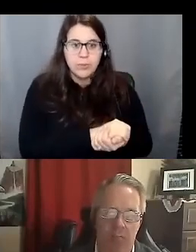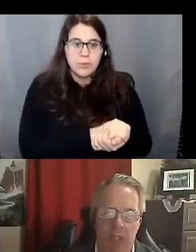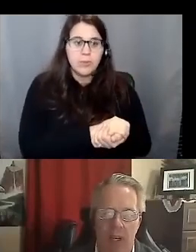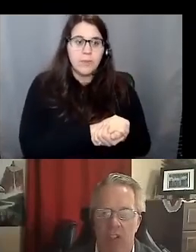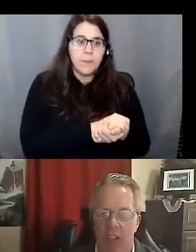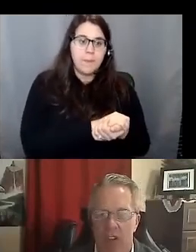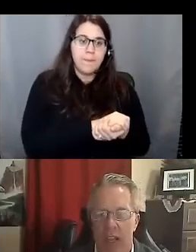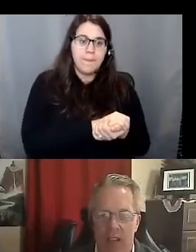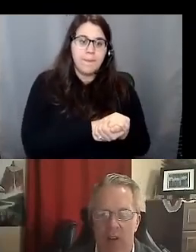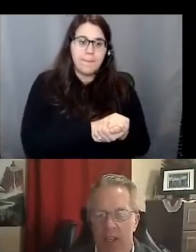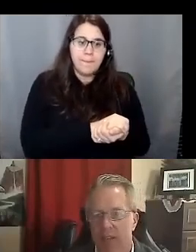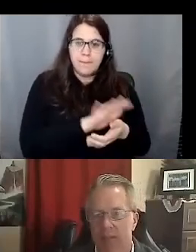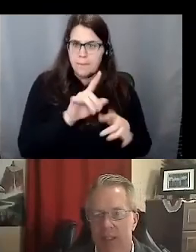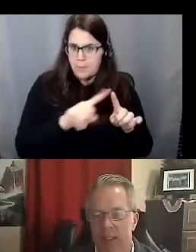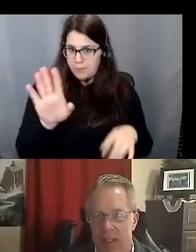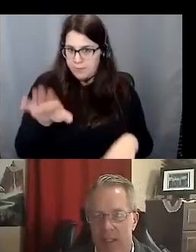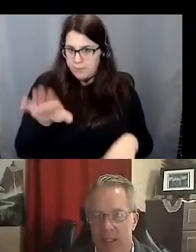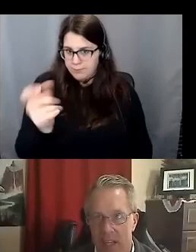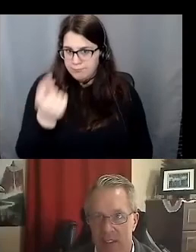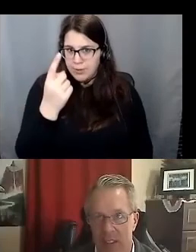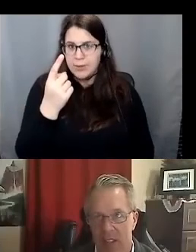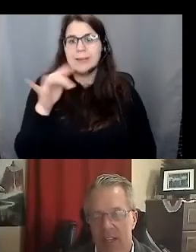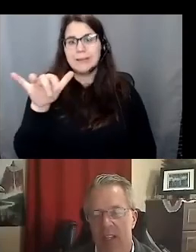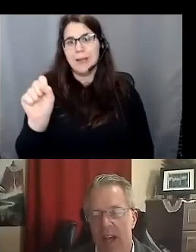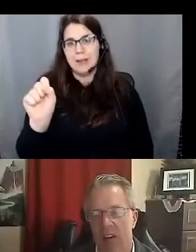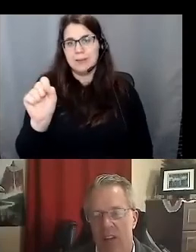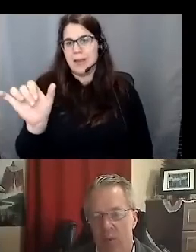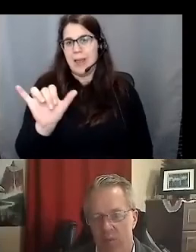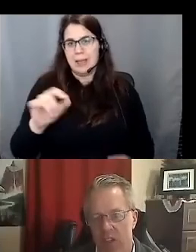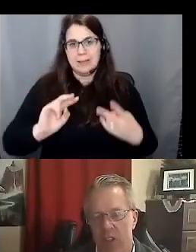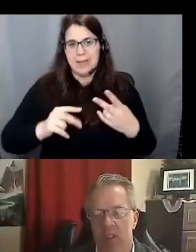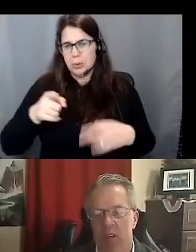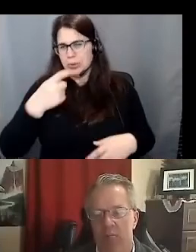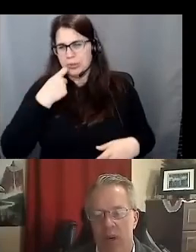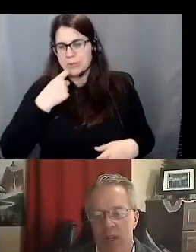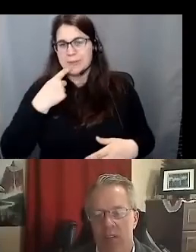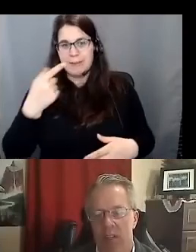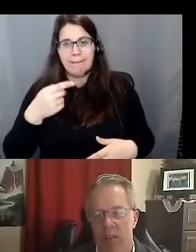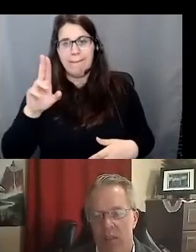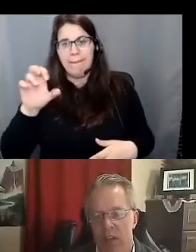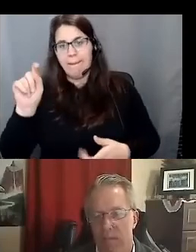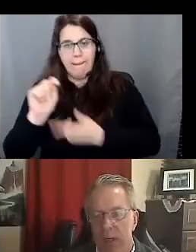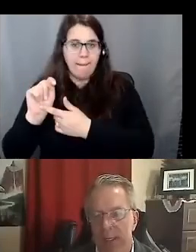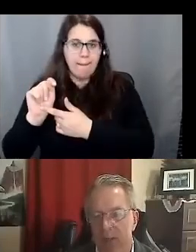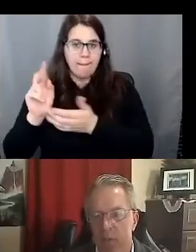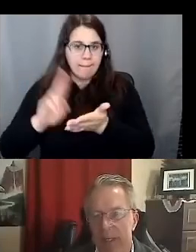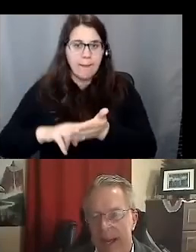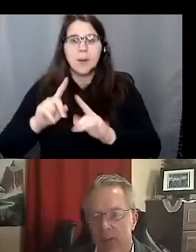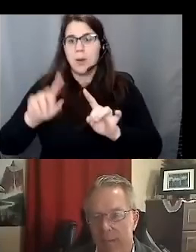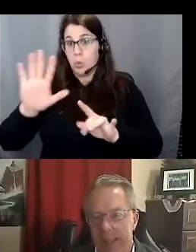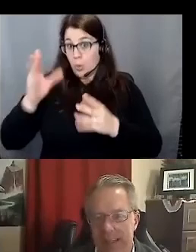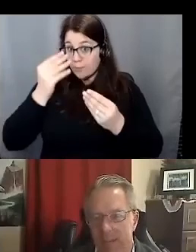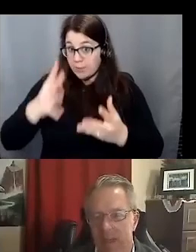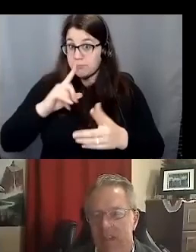So just understand, though, that yes, it's like the latter that was mentioned, but the information putting in would be